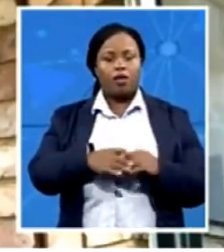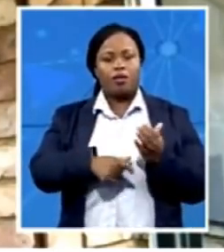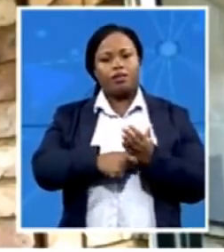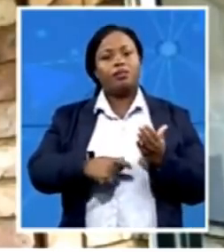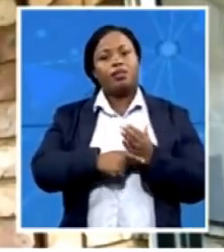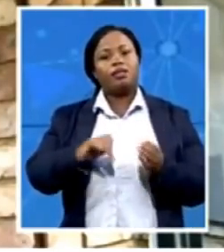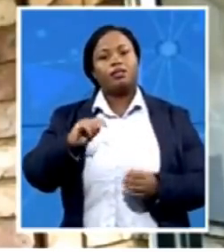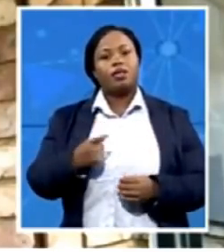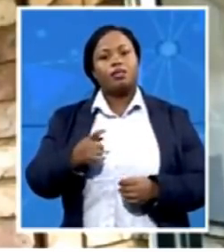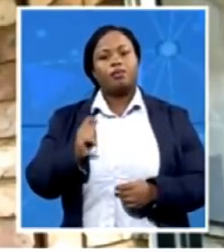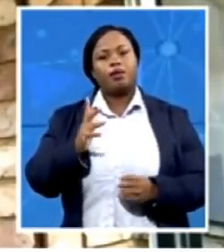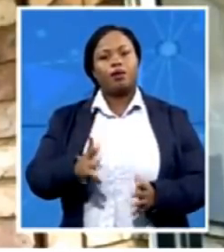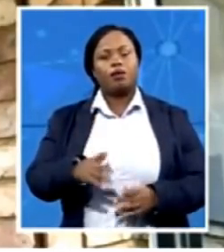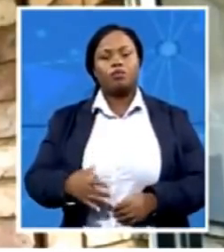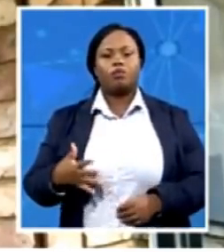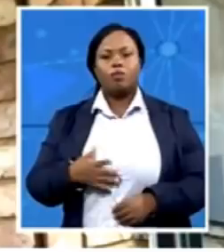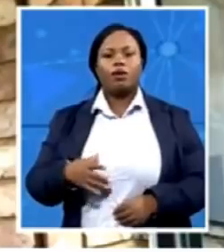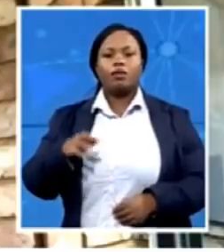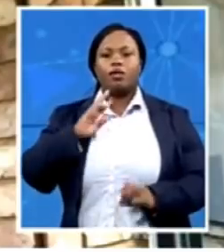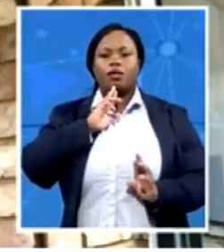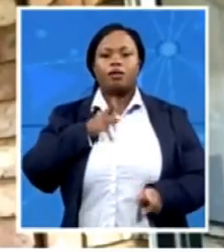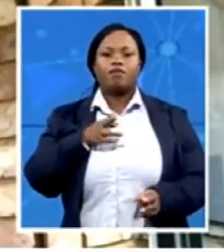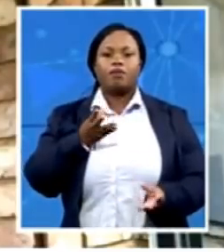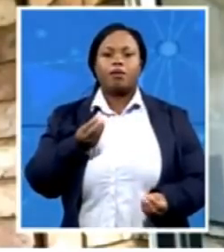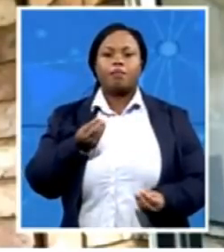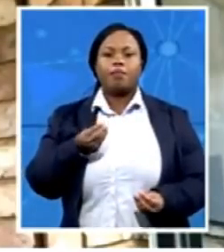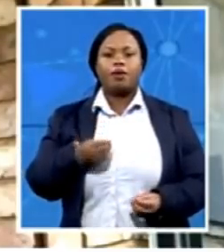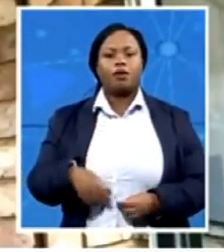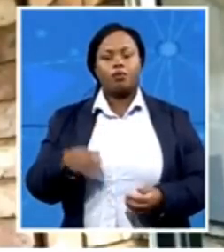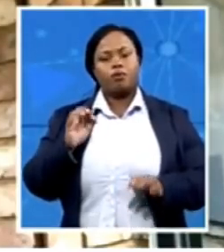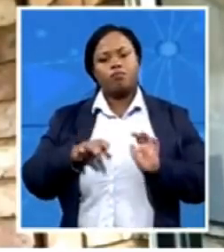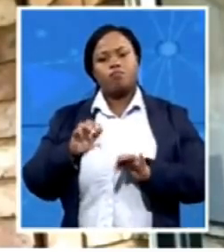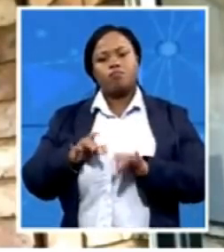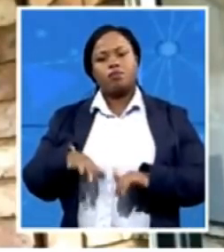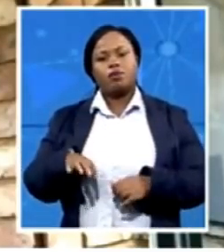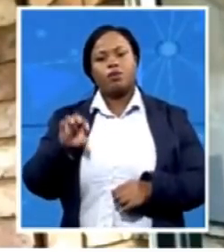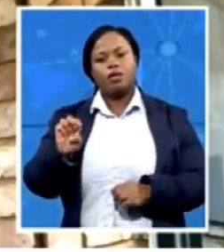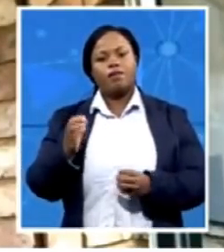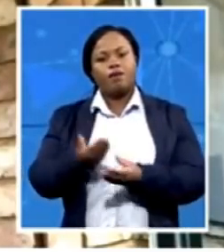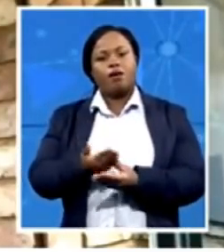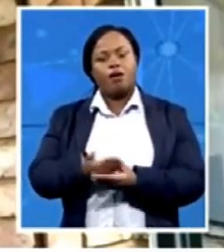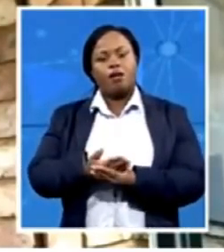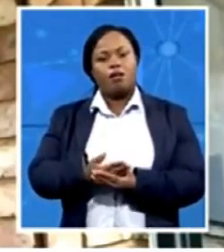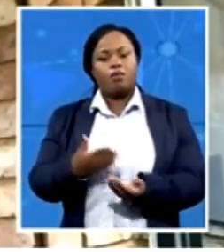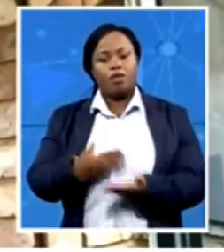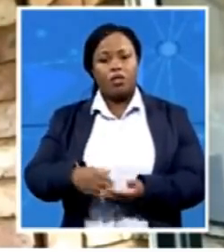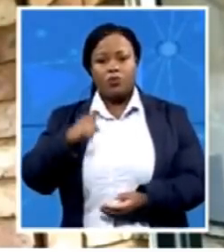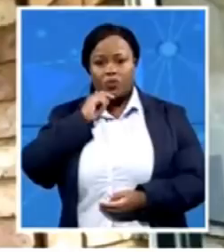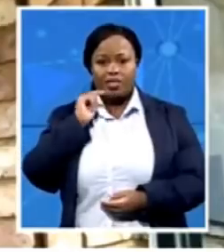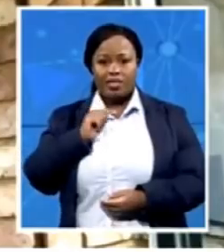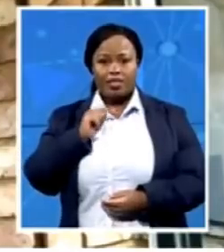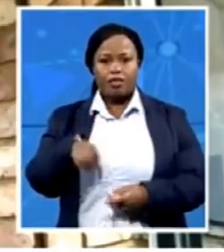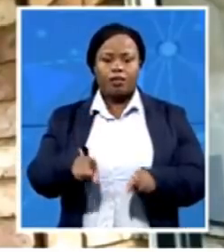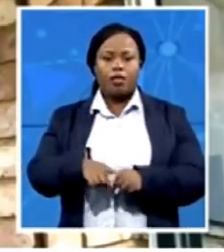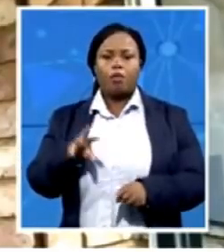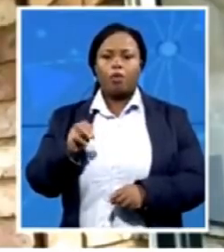number, they can log on to our e-filing platform. Even on the Mobi app, they can provide us